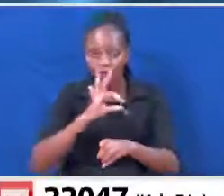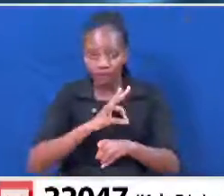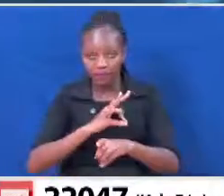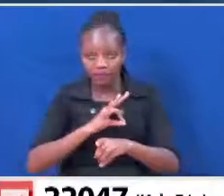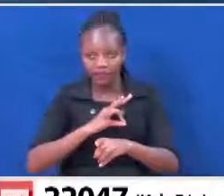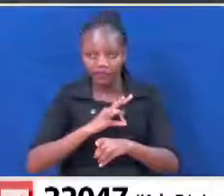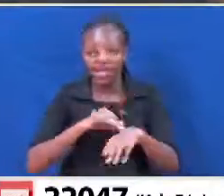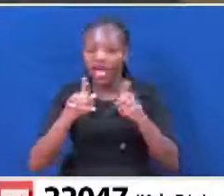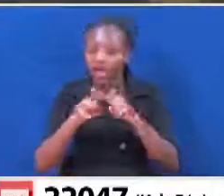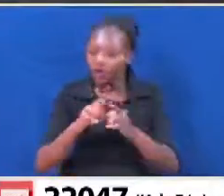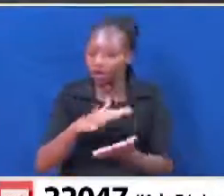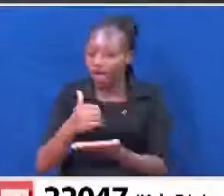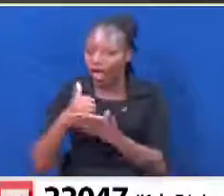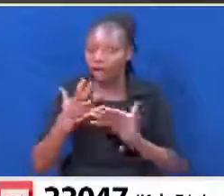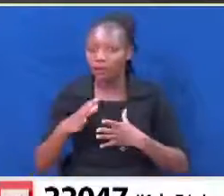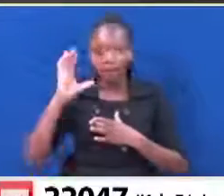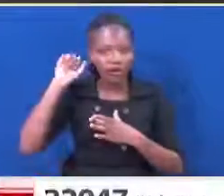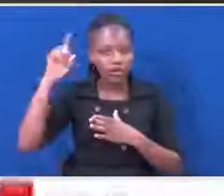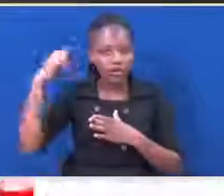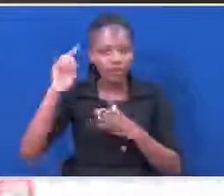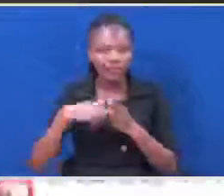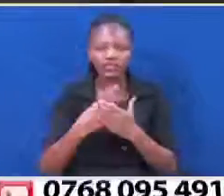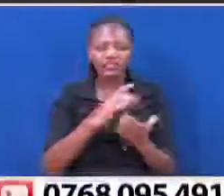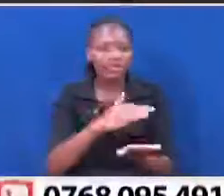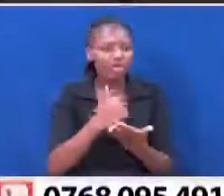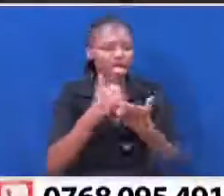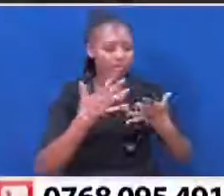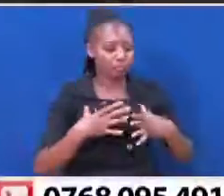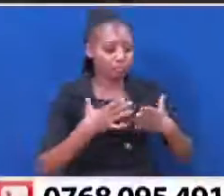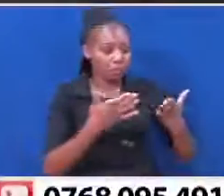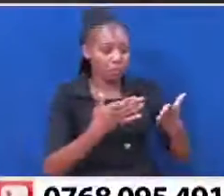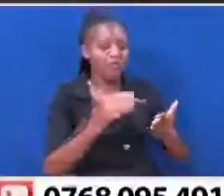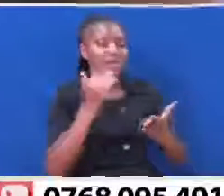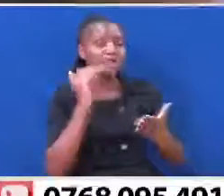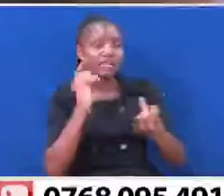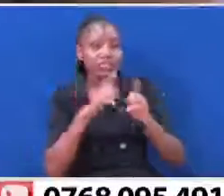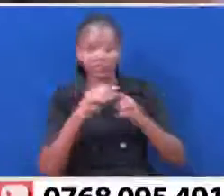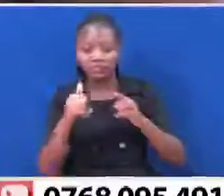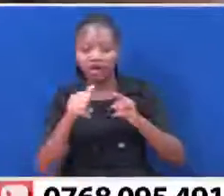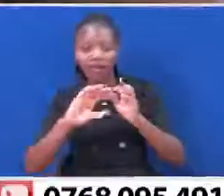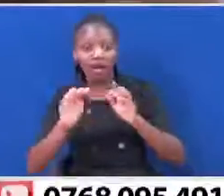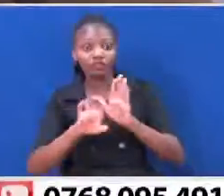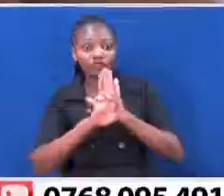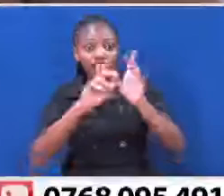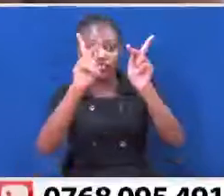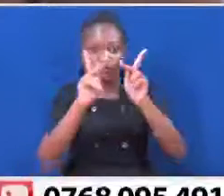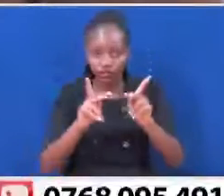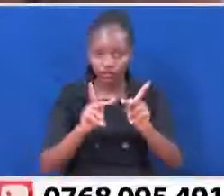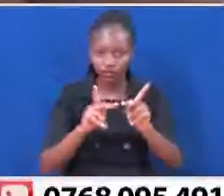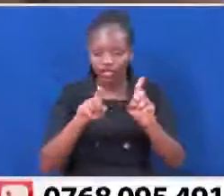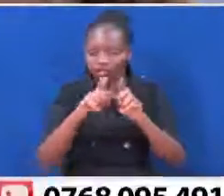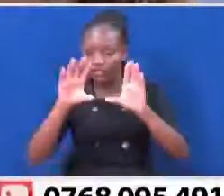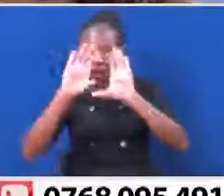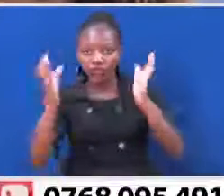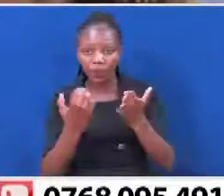Mathare residents, but has also stretched its wings to counties like Siaya and even to the world in countries like Canada.